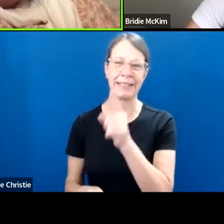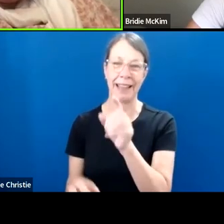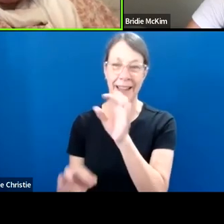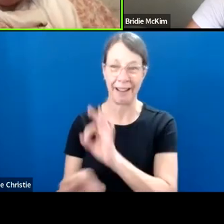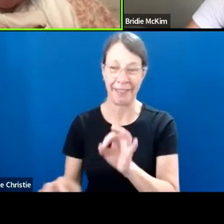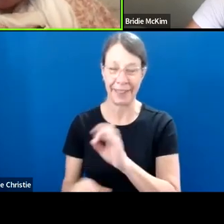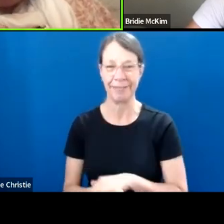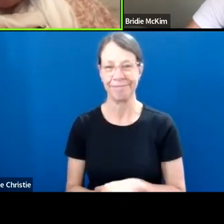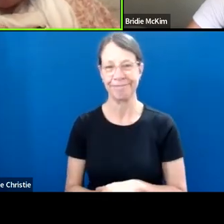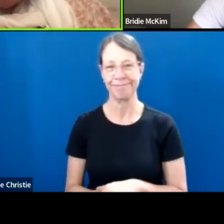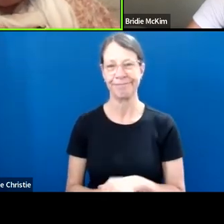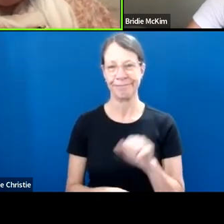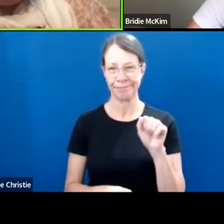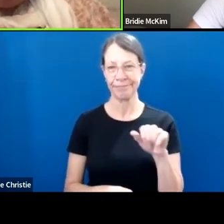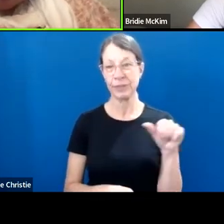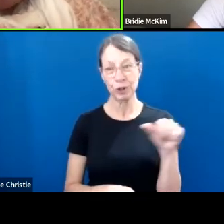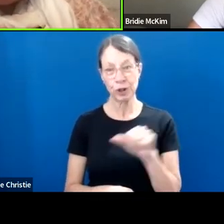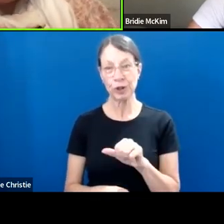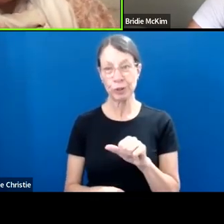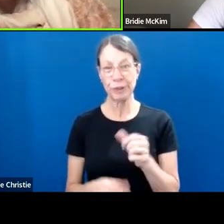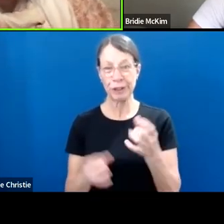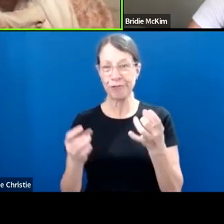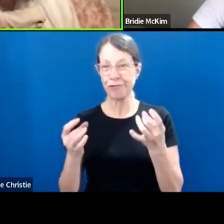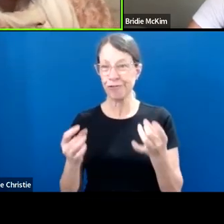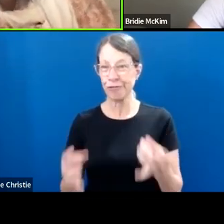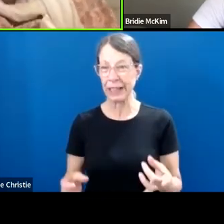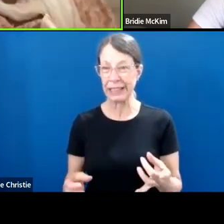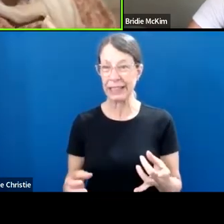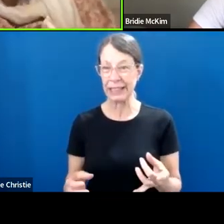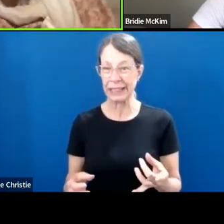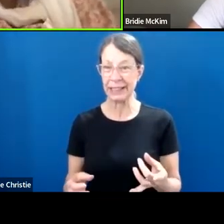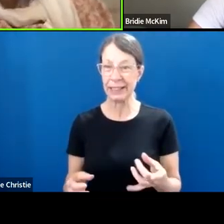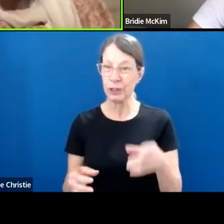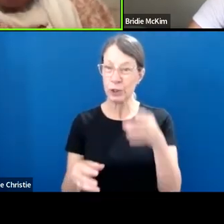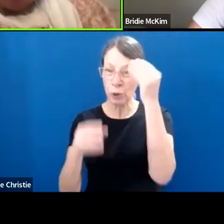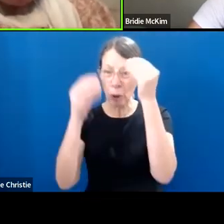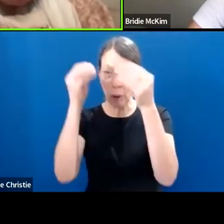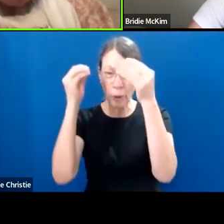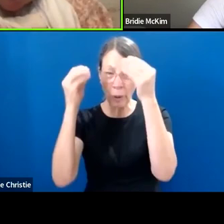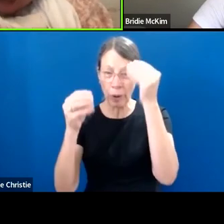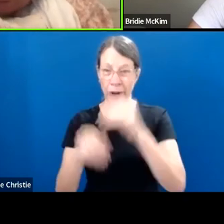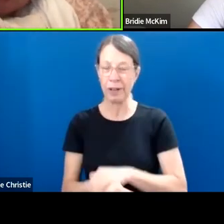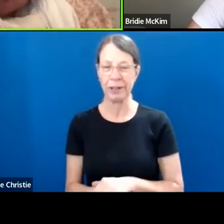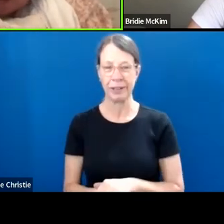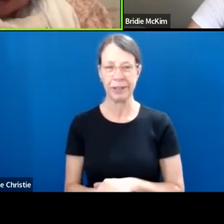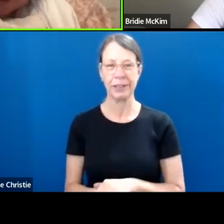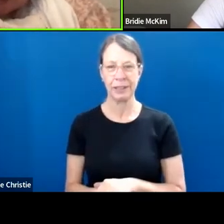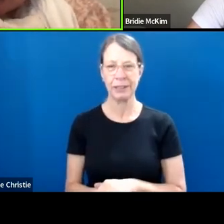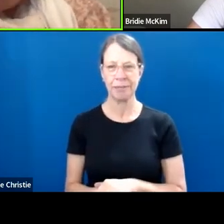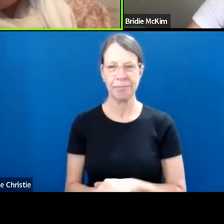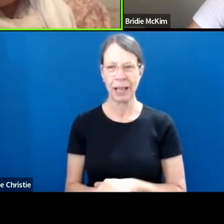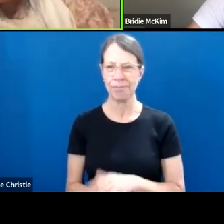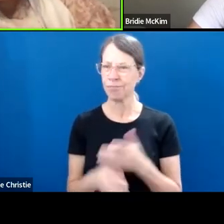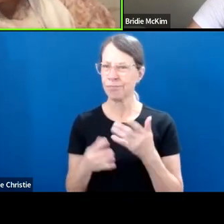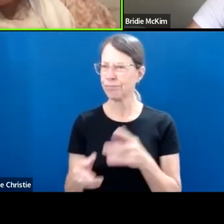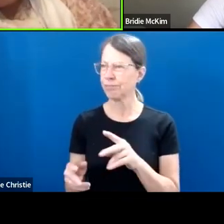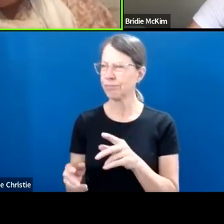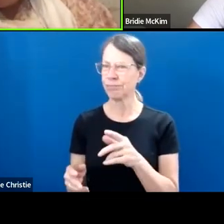just be ready and willing to learn, I guess, and expose yourself to things that